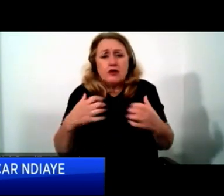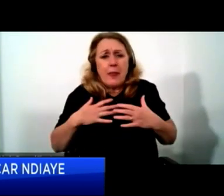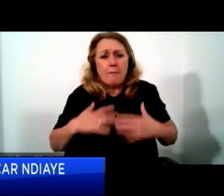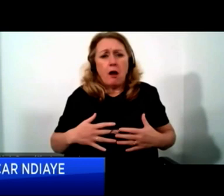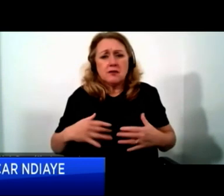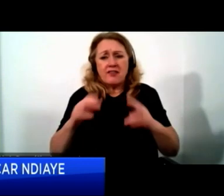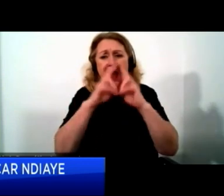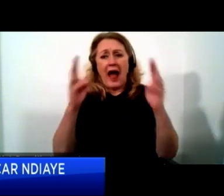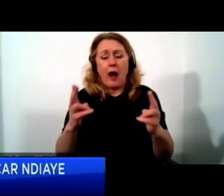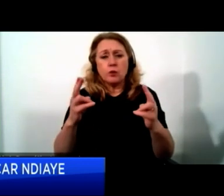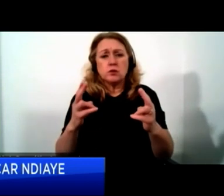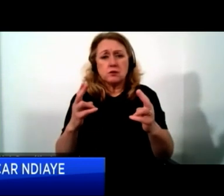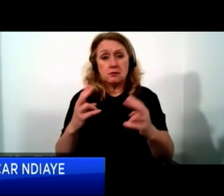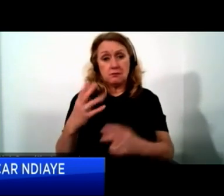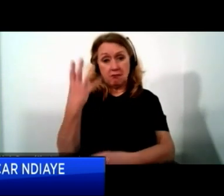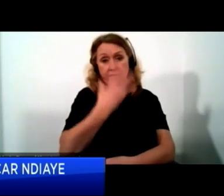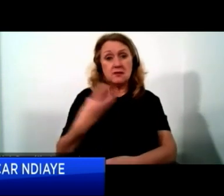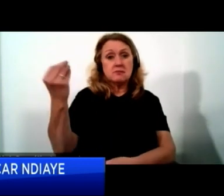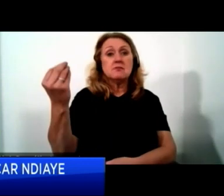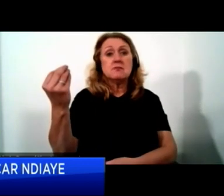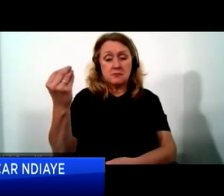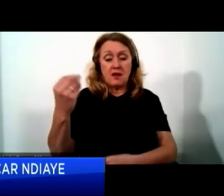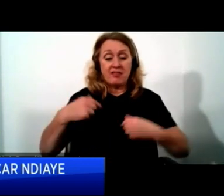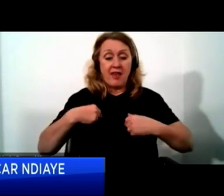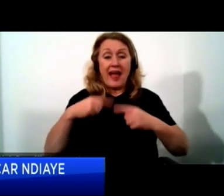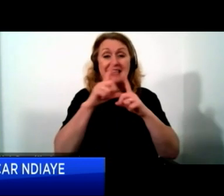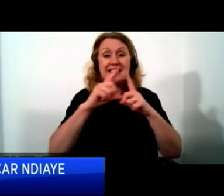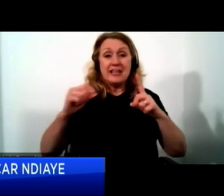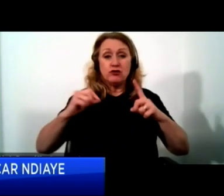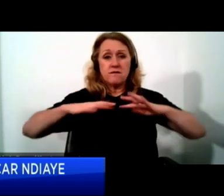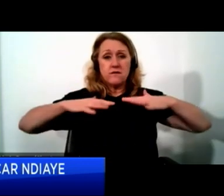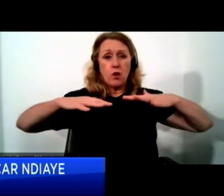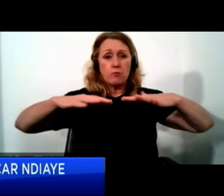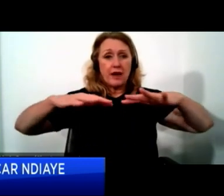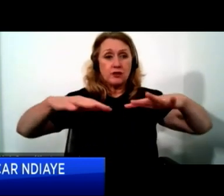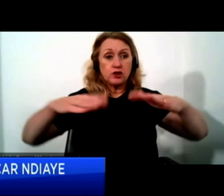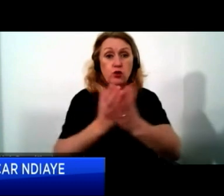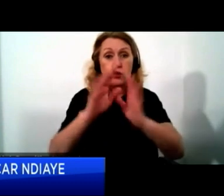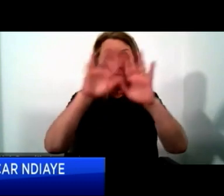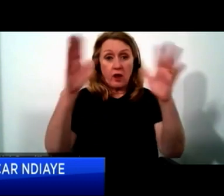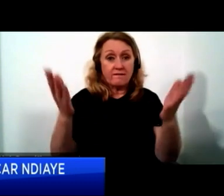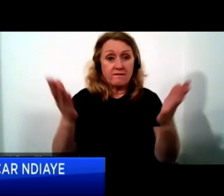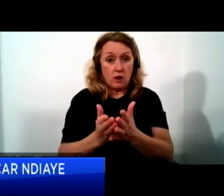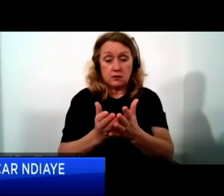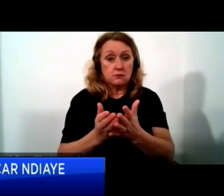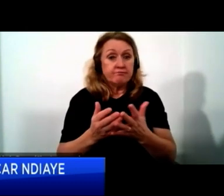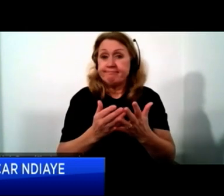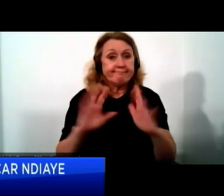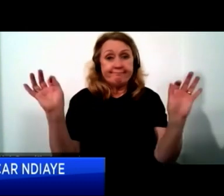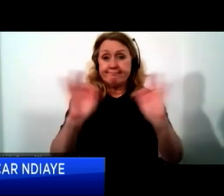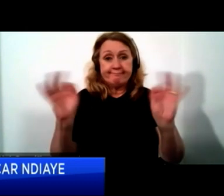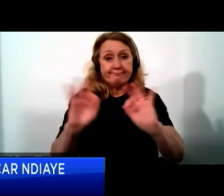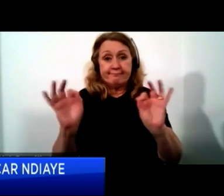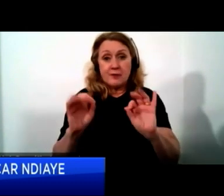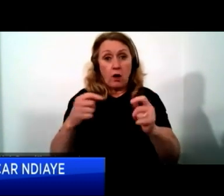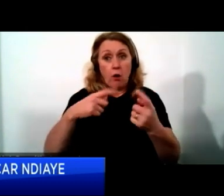a living vessel for digital reverberations of the universe? There is nowhere where